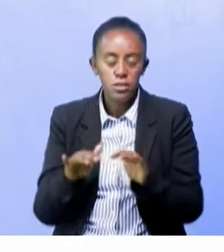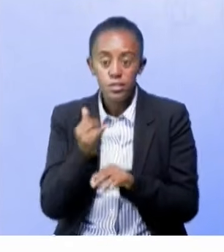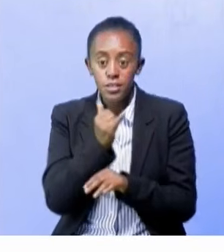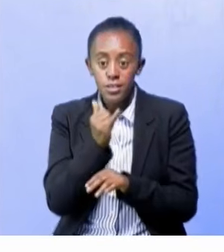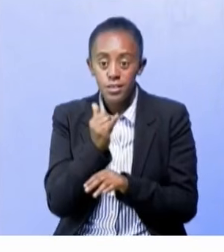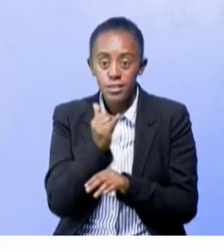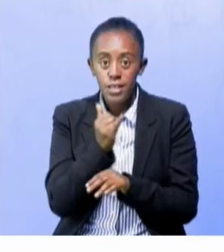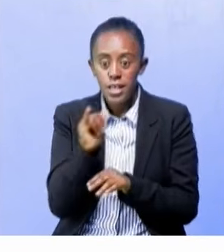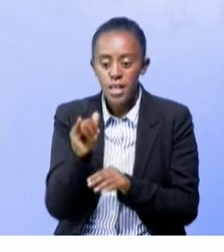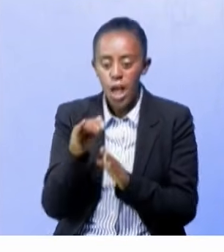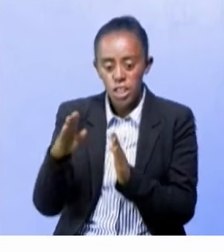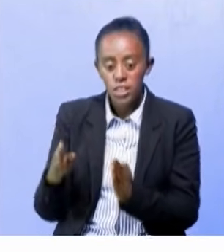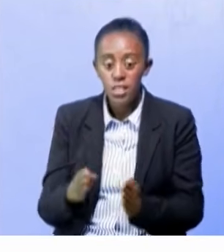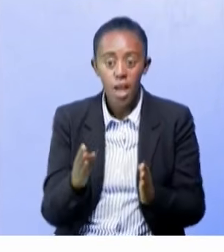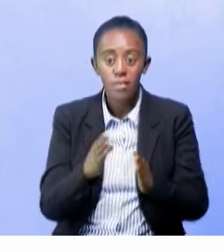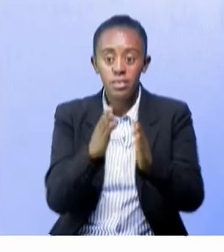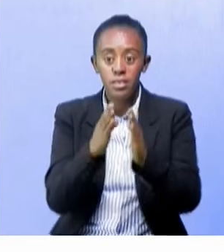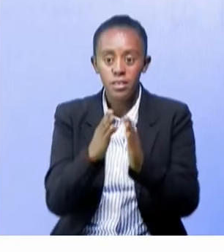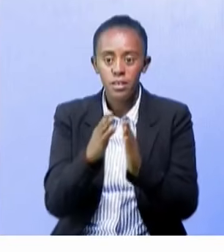streets